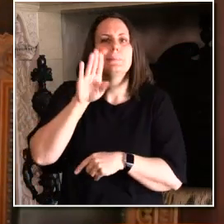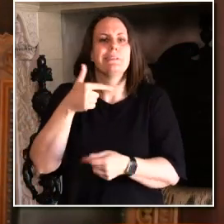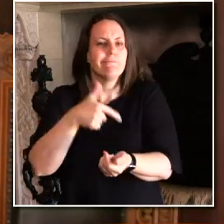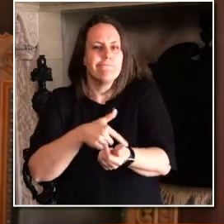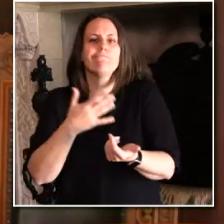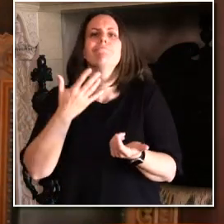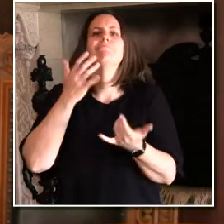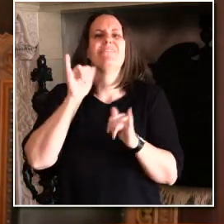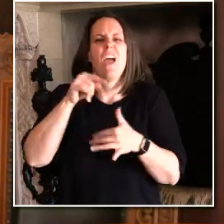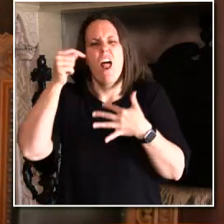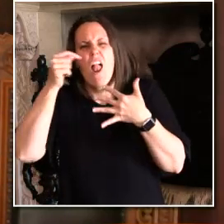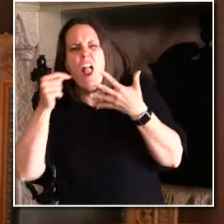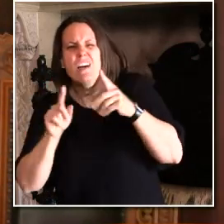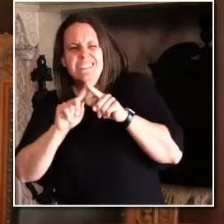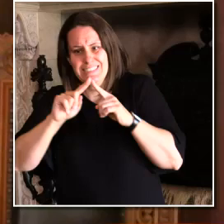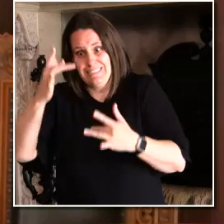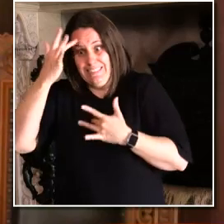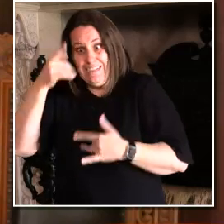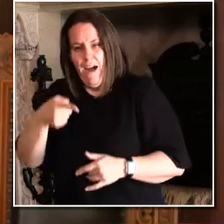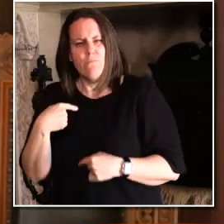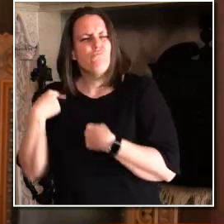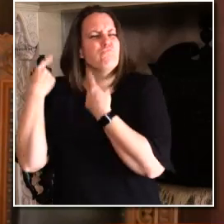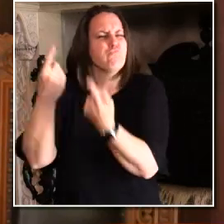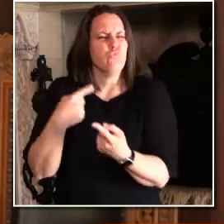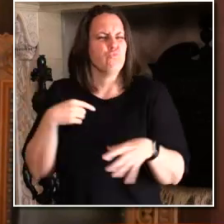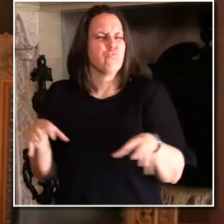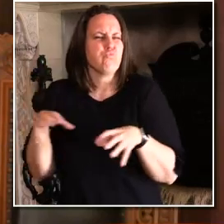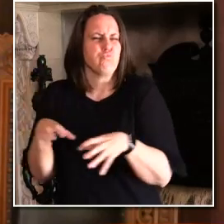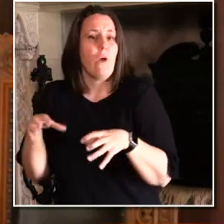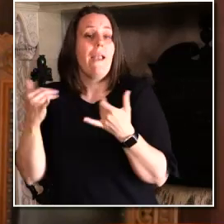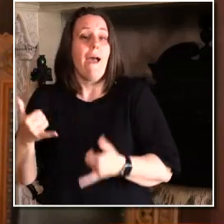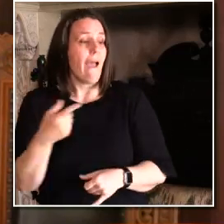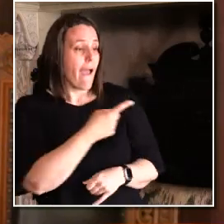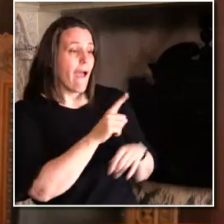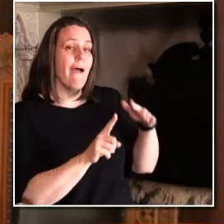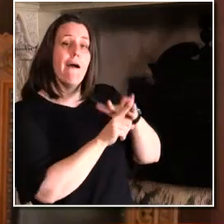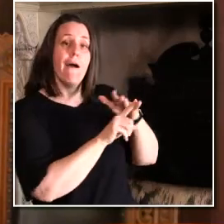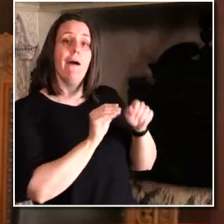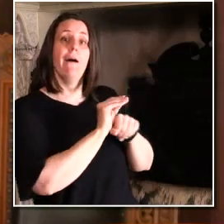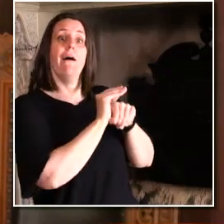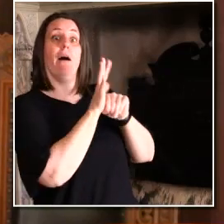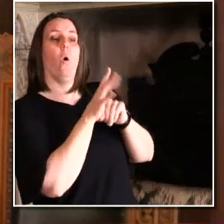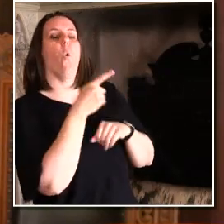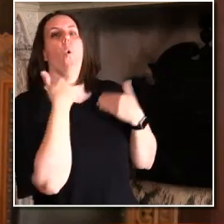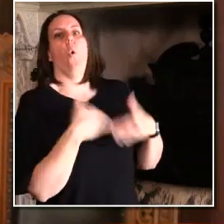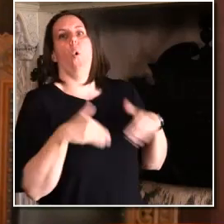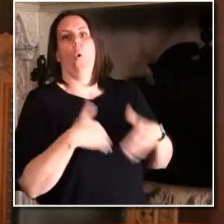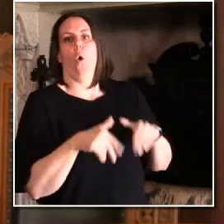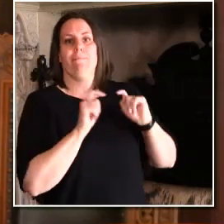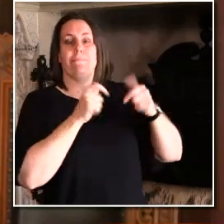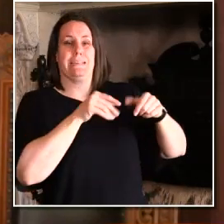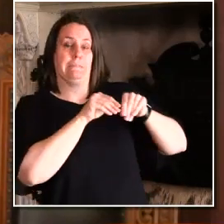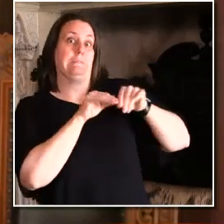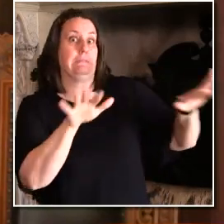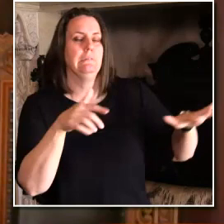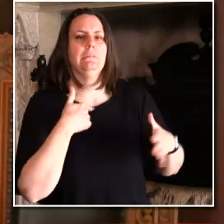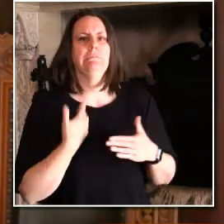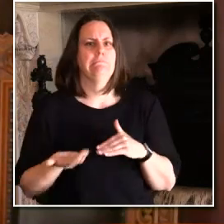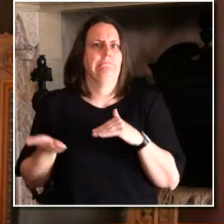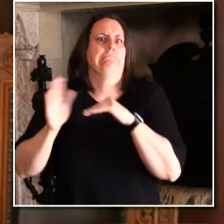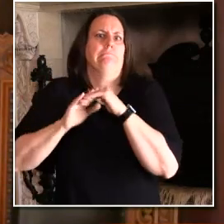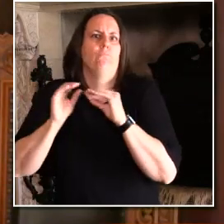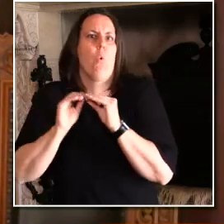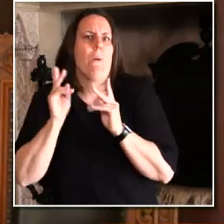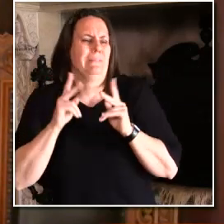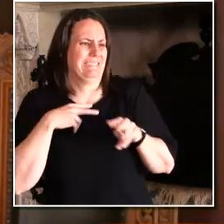tool that public health is really comfortable using for these kinds of investigations. And so the local health departments are working